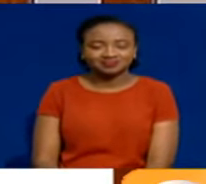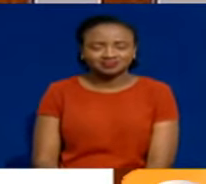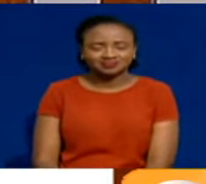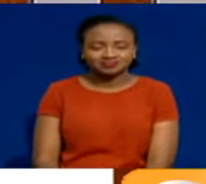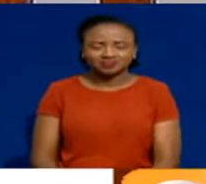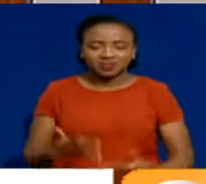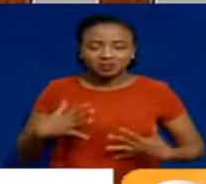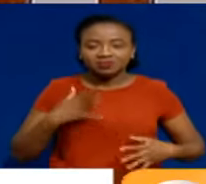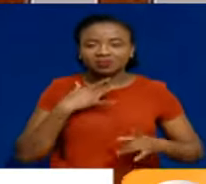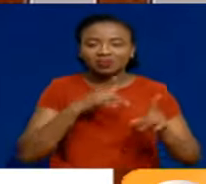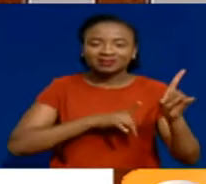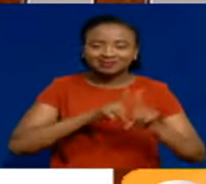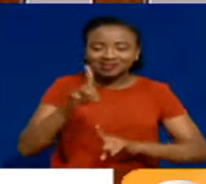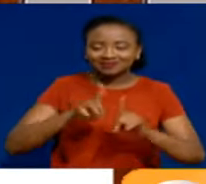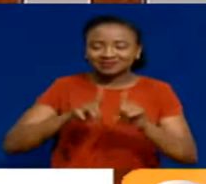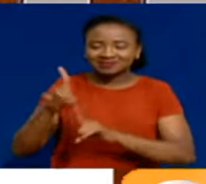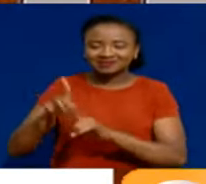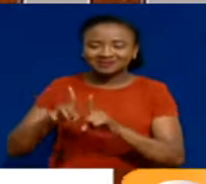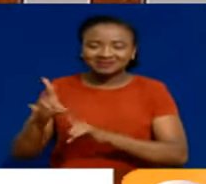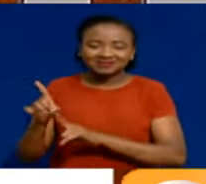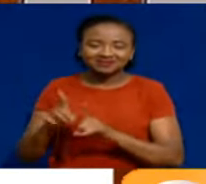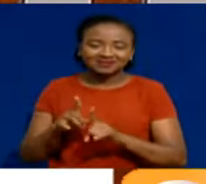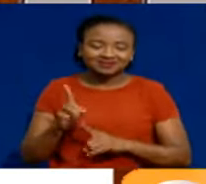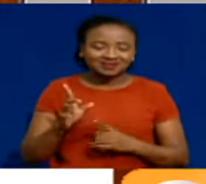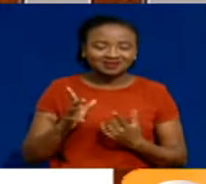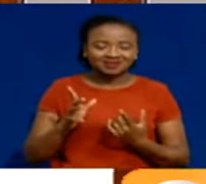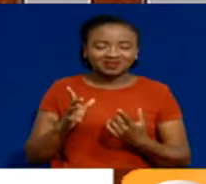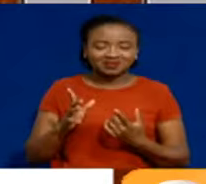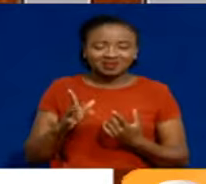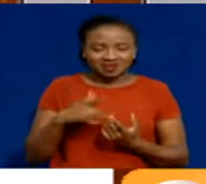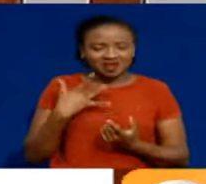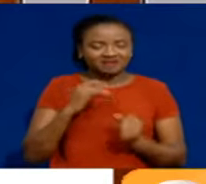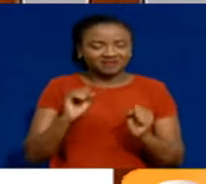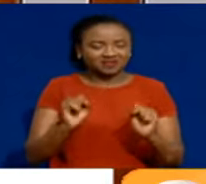People want to travel on safe lanes.